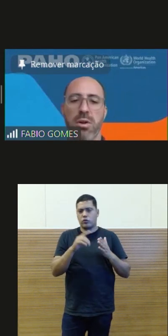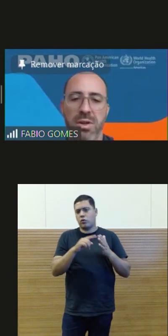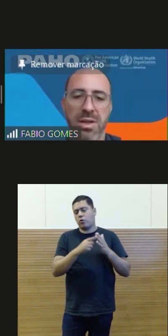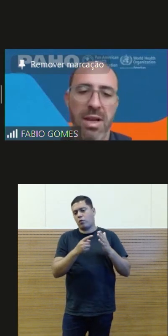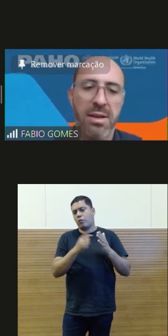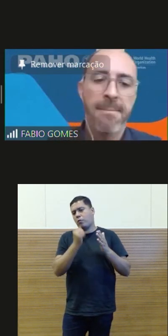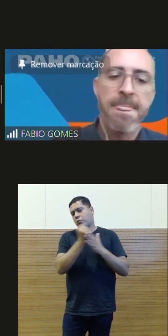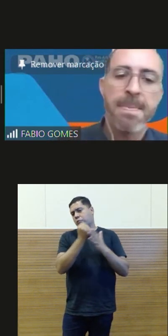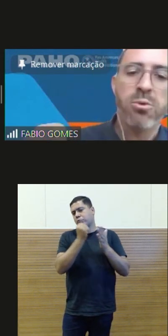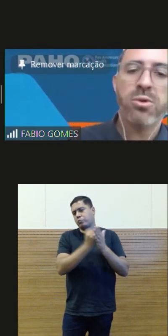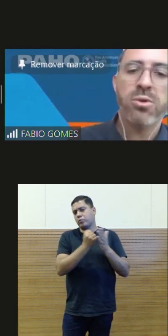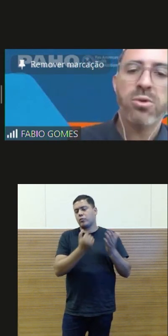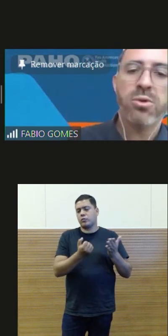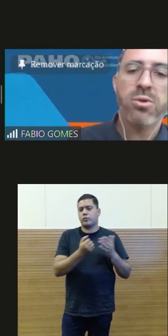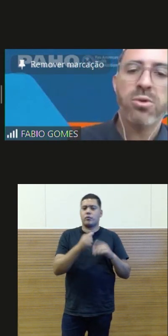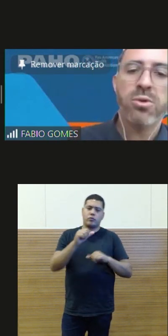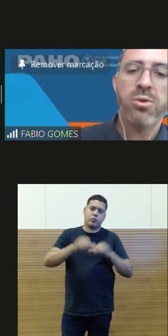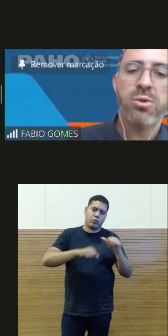study demonstrates.